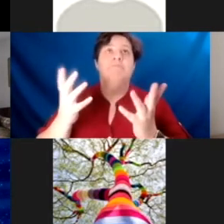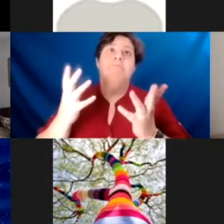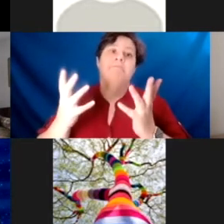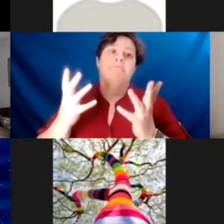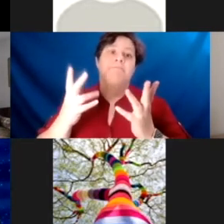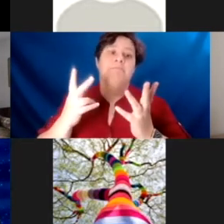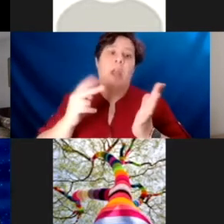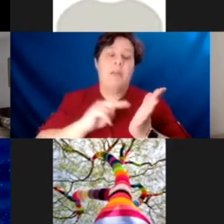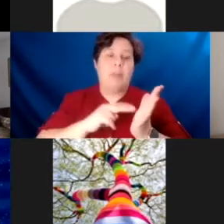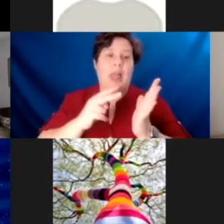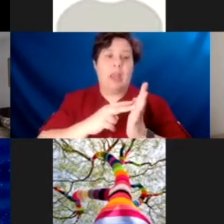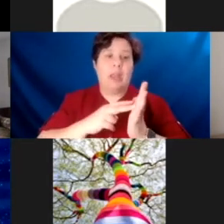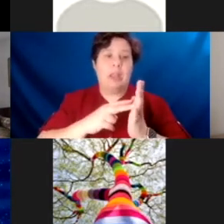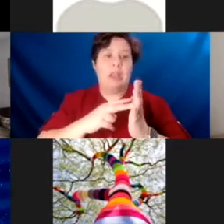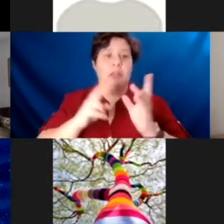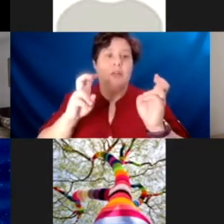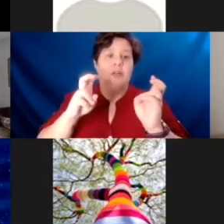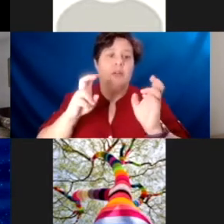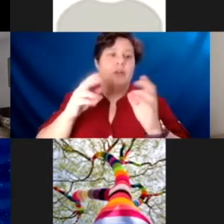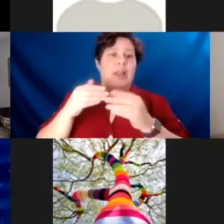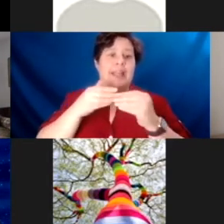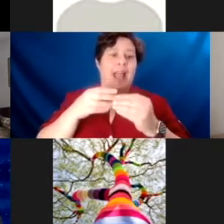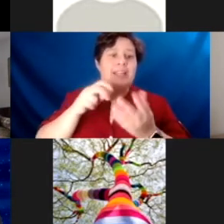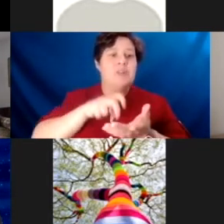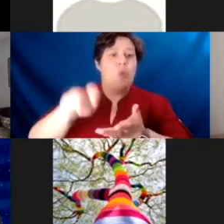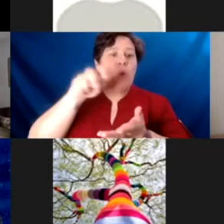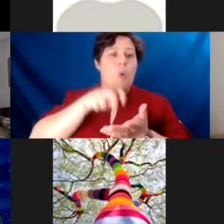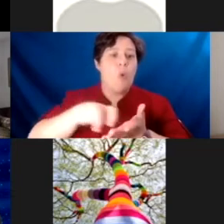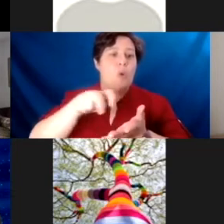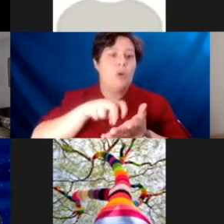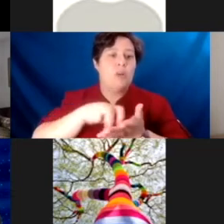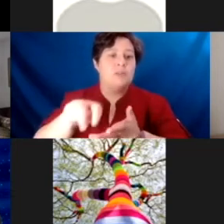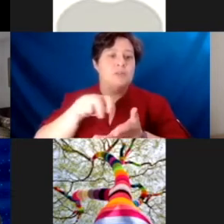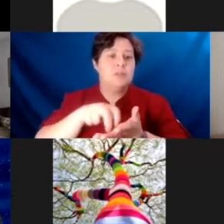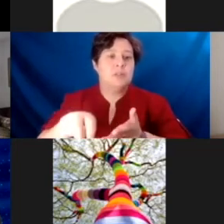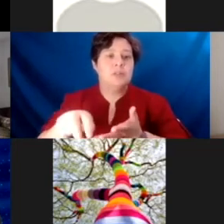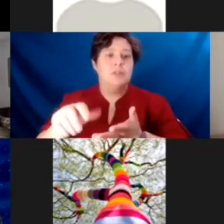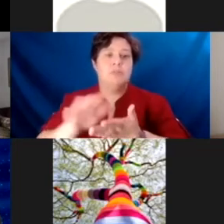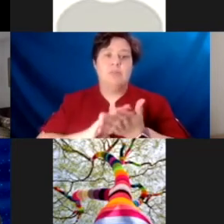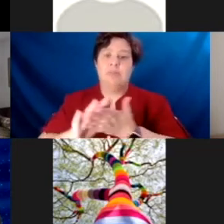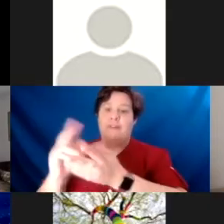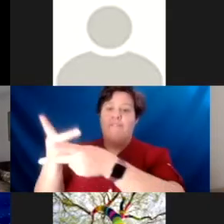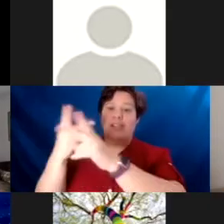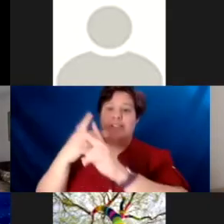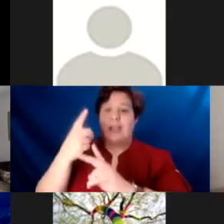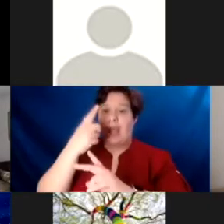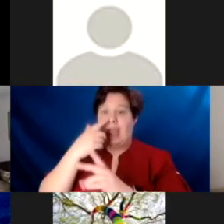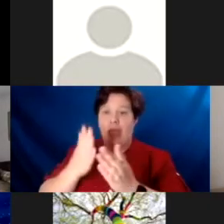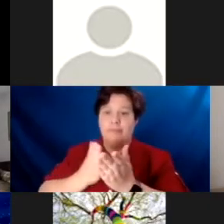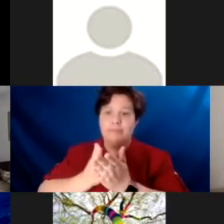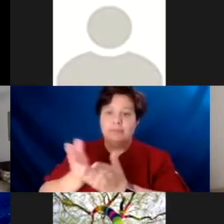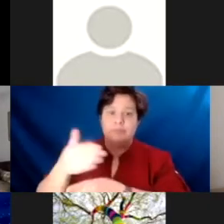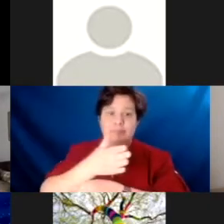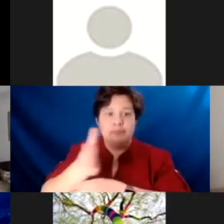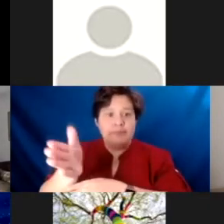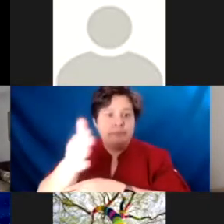planning a series of walked guided routes that by which visitors might navigate the